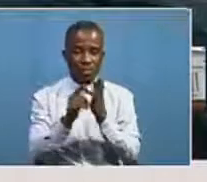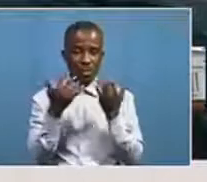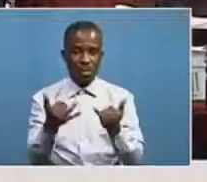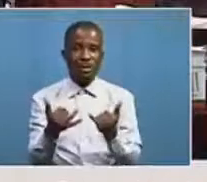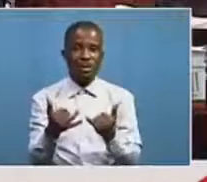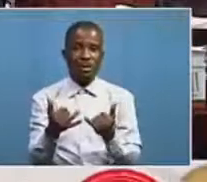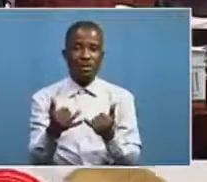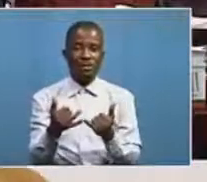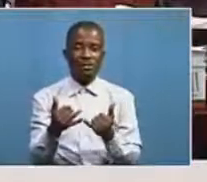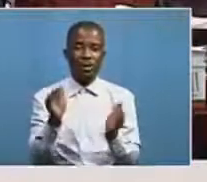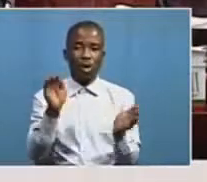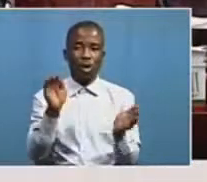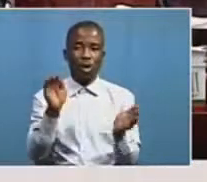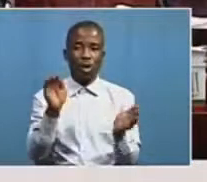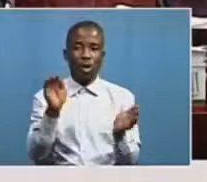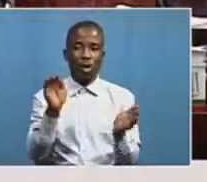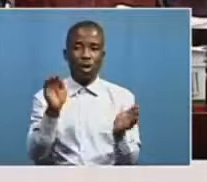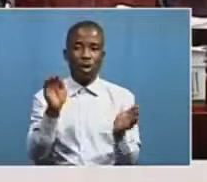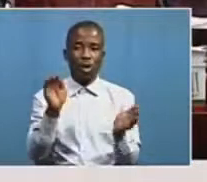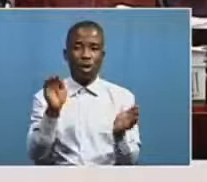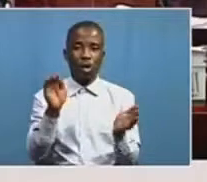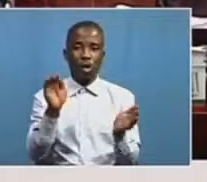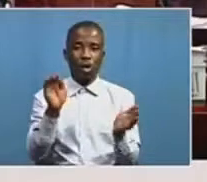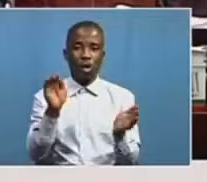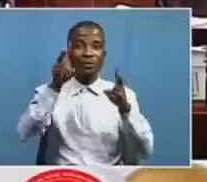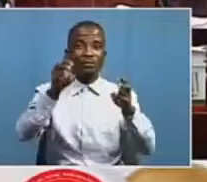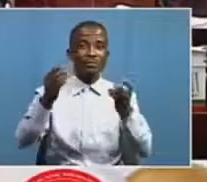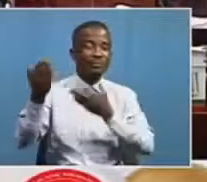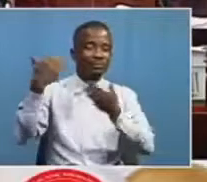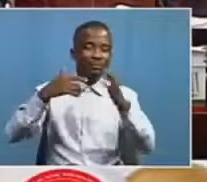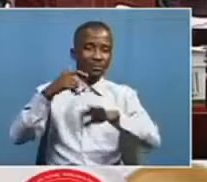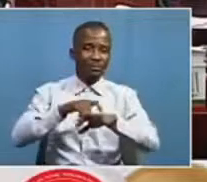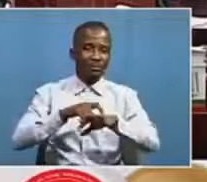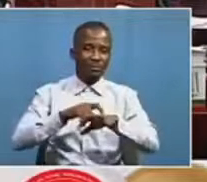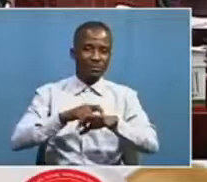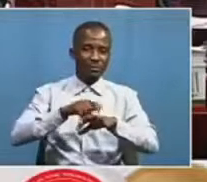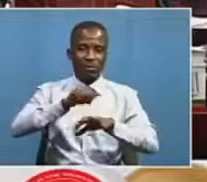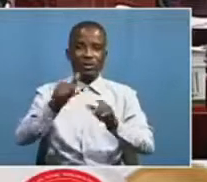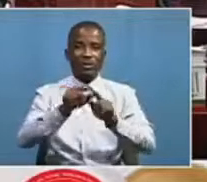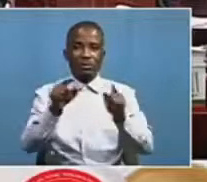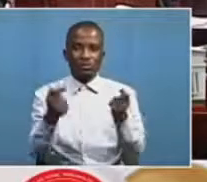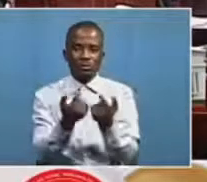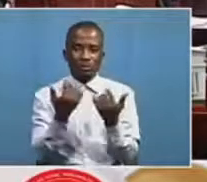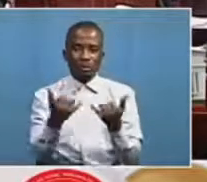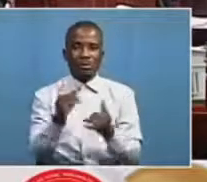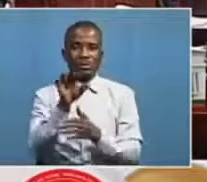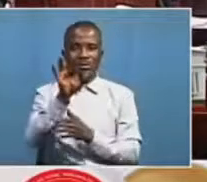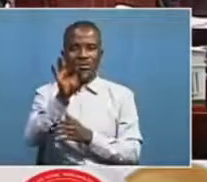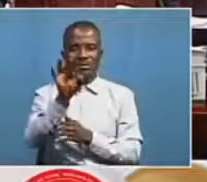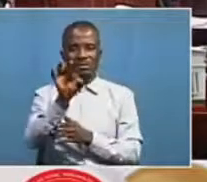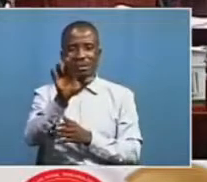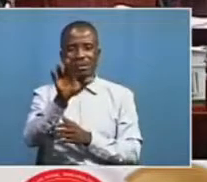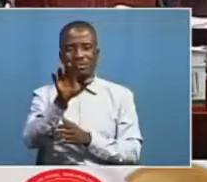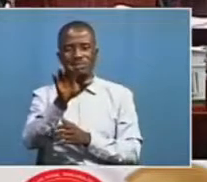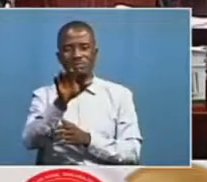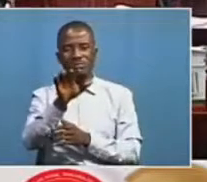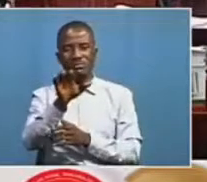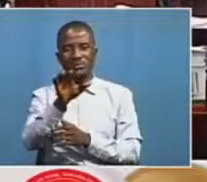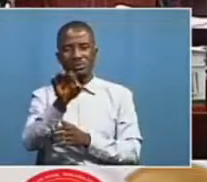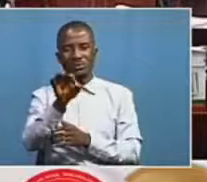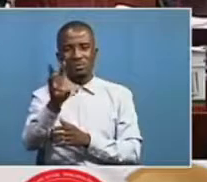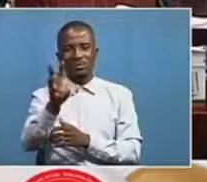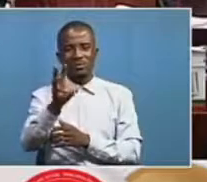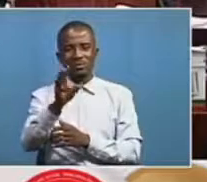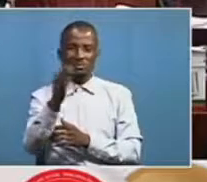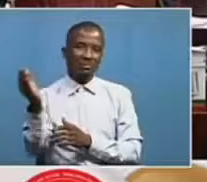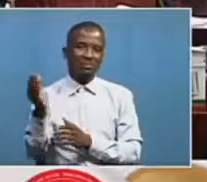Akins JSC delivering the judgment of this court in the case of Brobe and others vs. Kwaku 1995-96, 1 Ghana Law